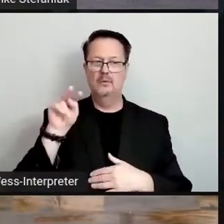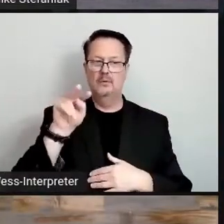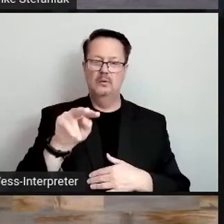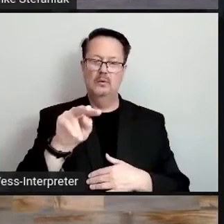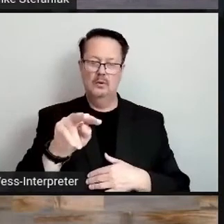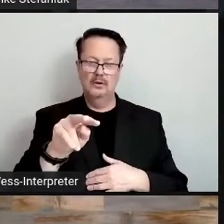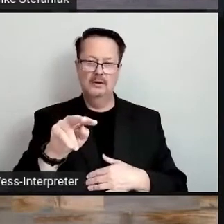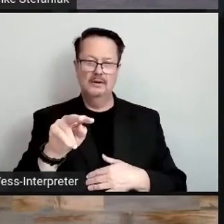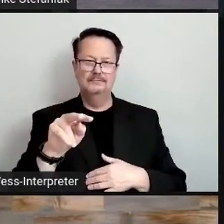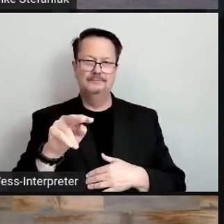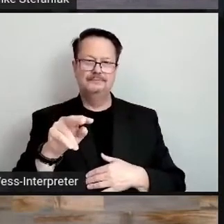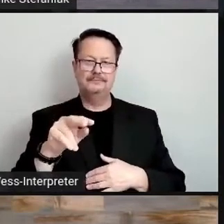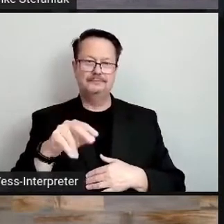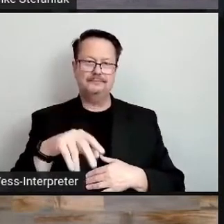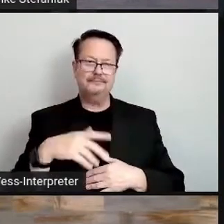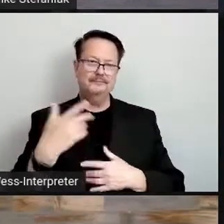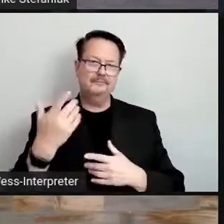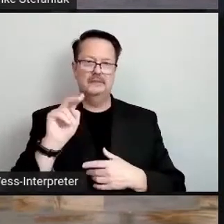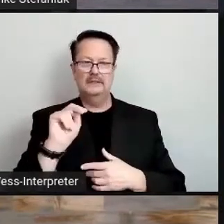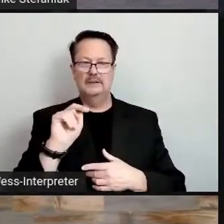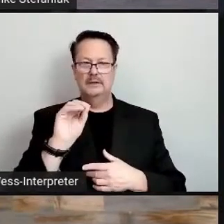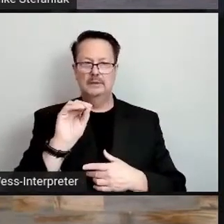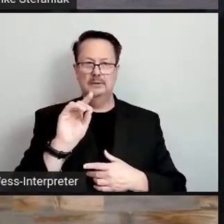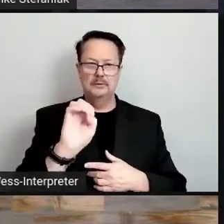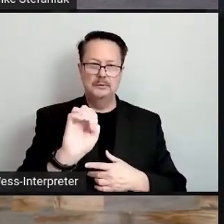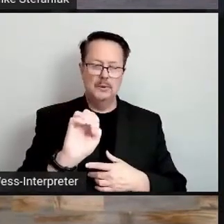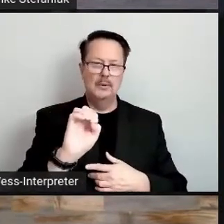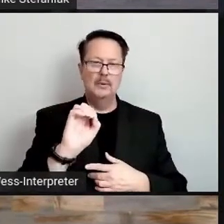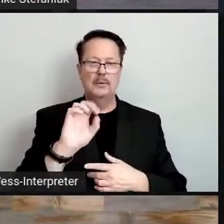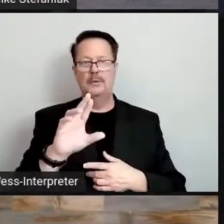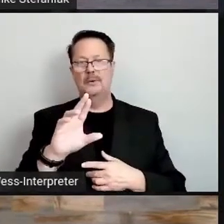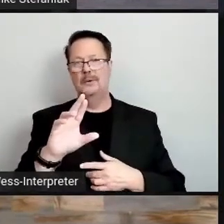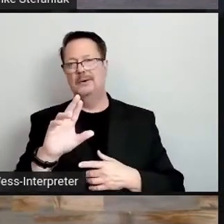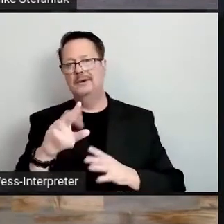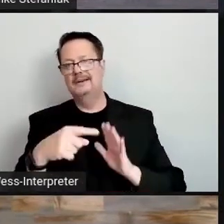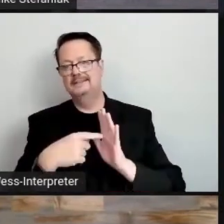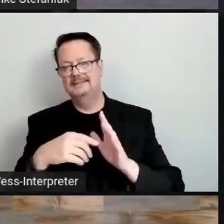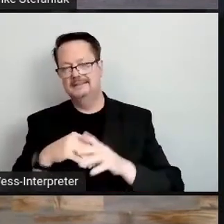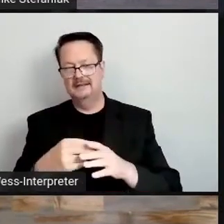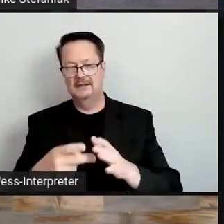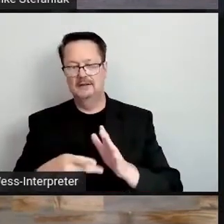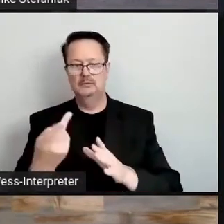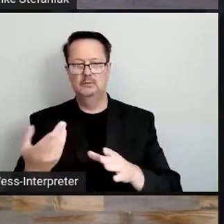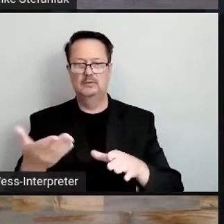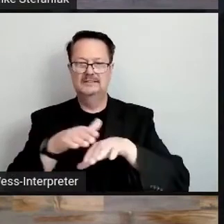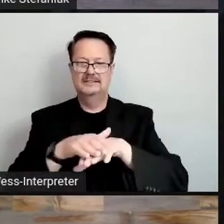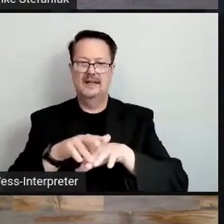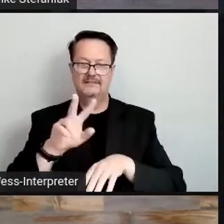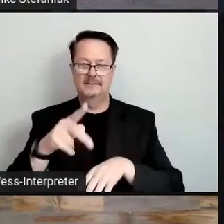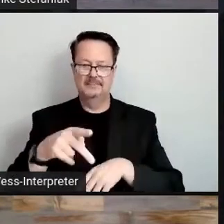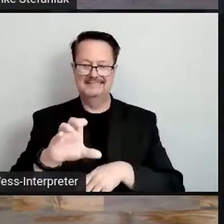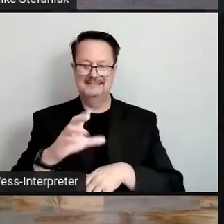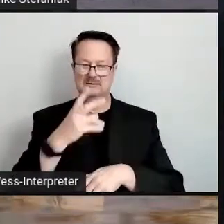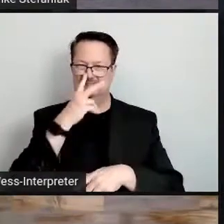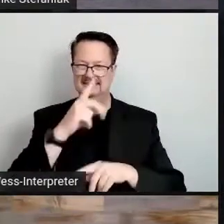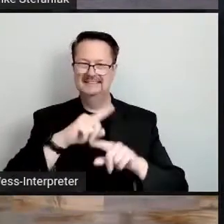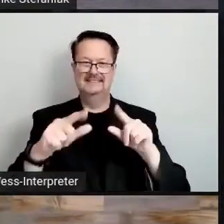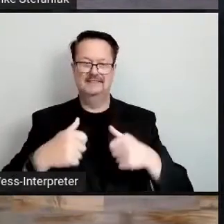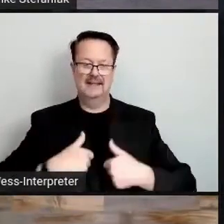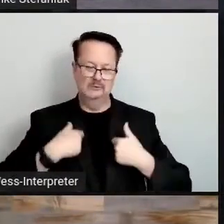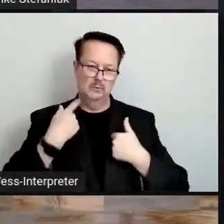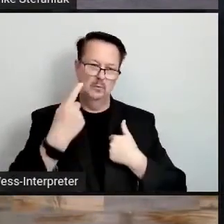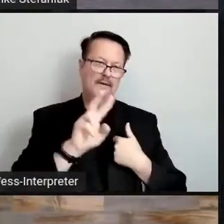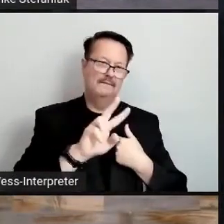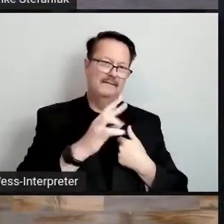a node or an instance in a dual stack VPC, you'll see the different addresses, one for v4 and